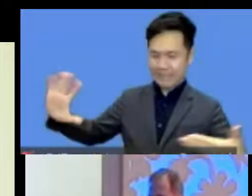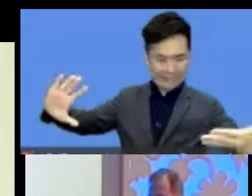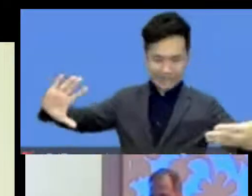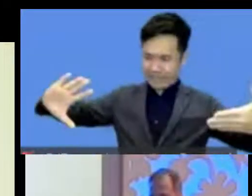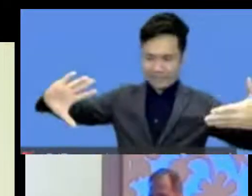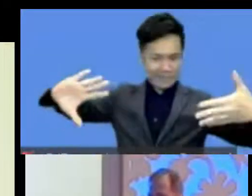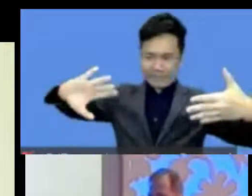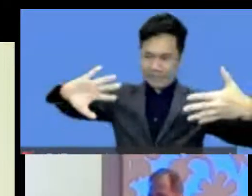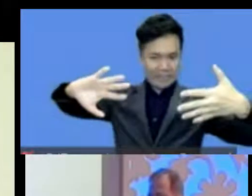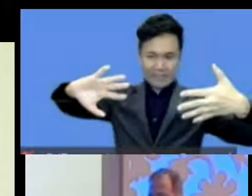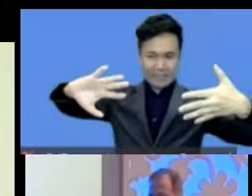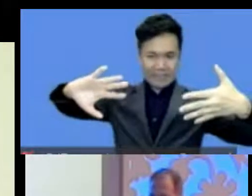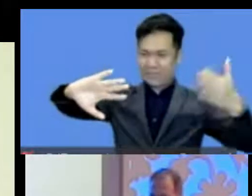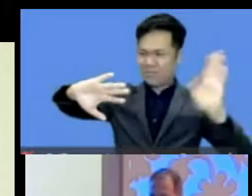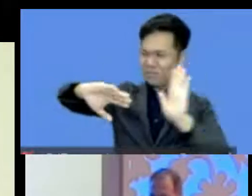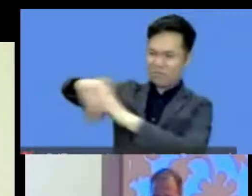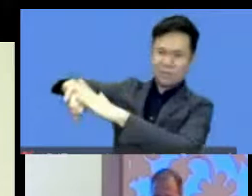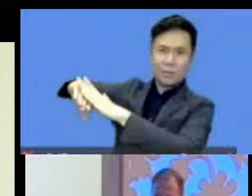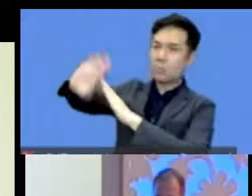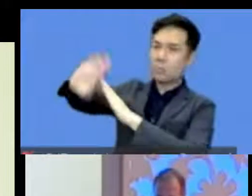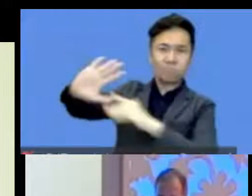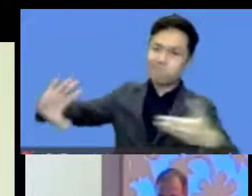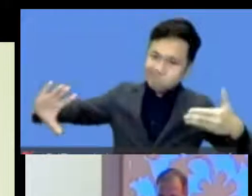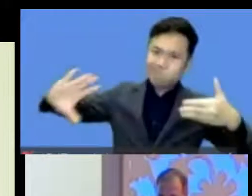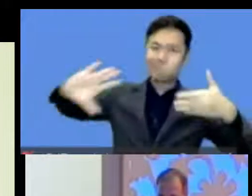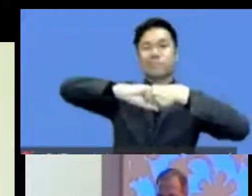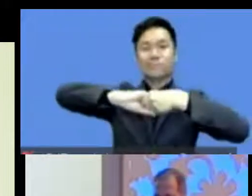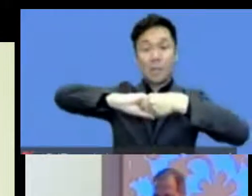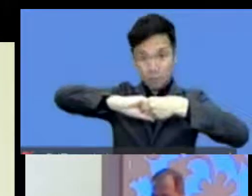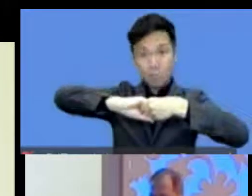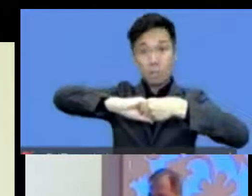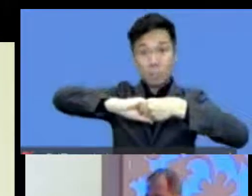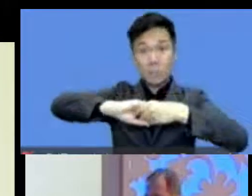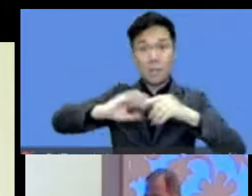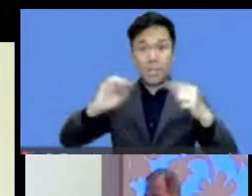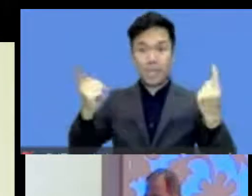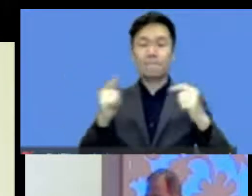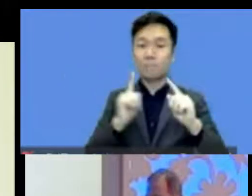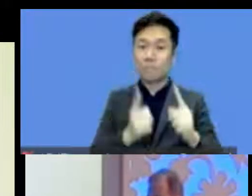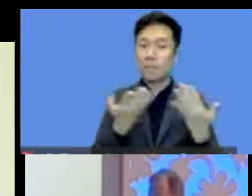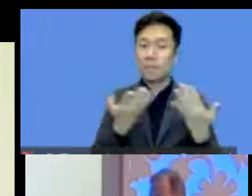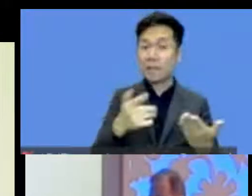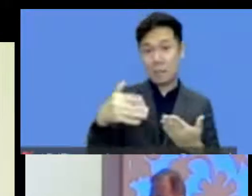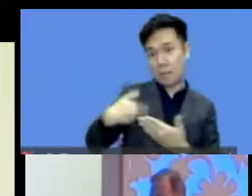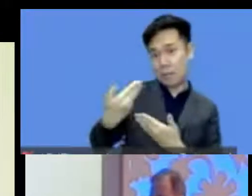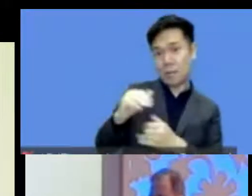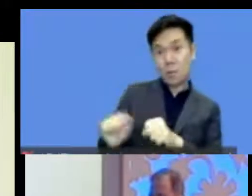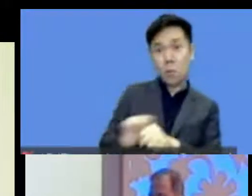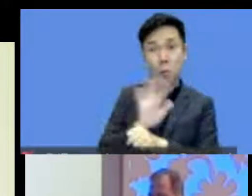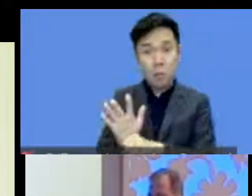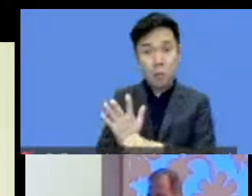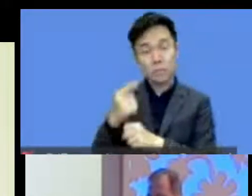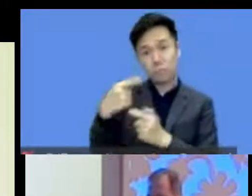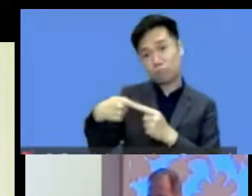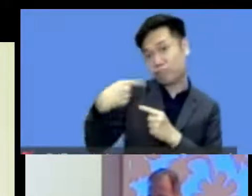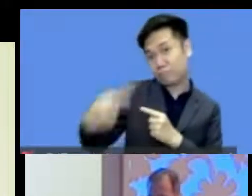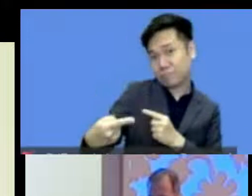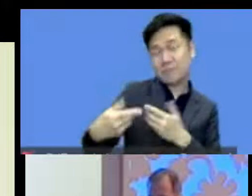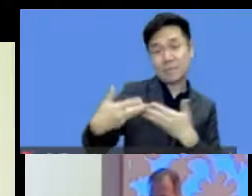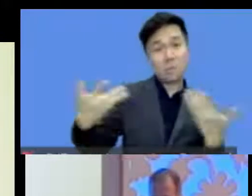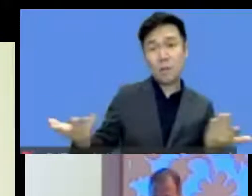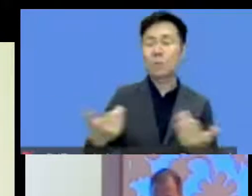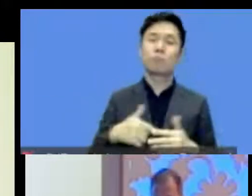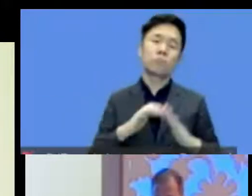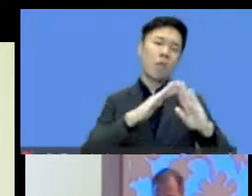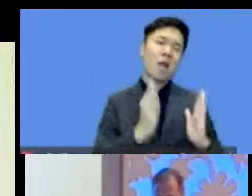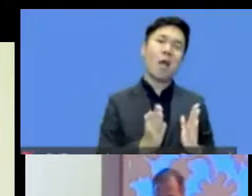it. Change is not so easy. You know, at the outset of COVID-19 pandemic, working from home